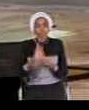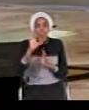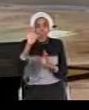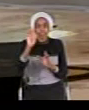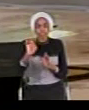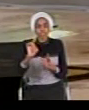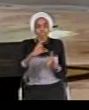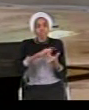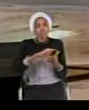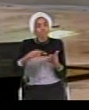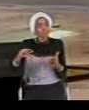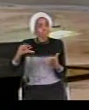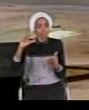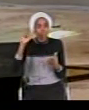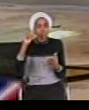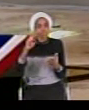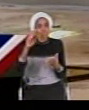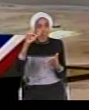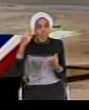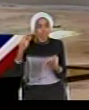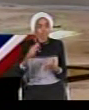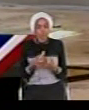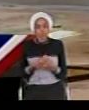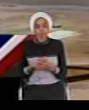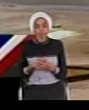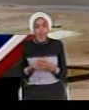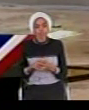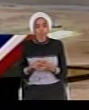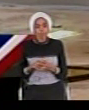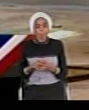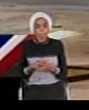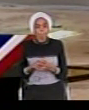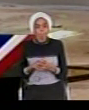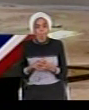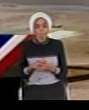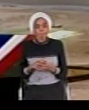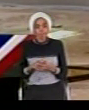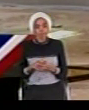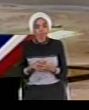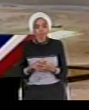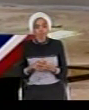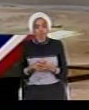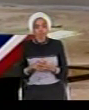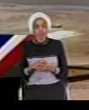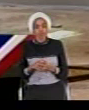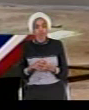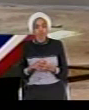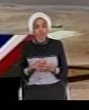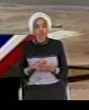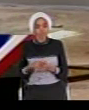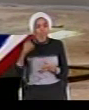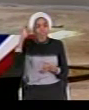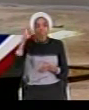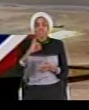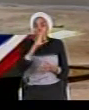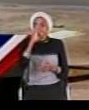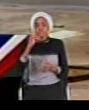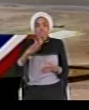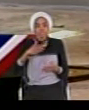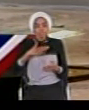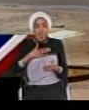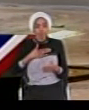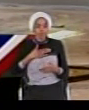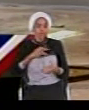verse 23. Whether any do inquire of Titus, he is my